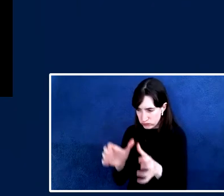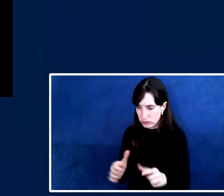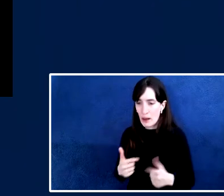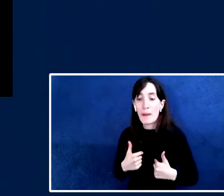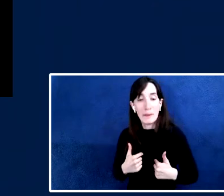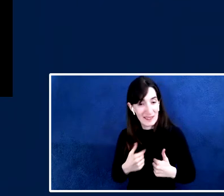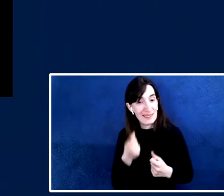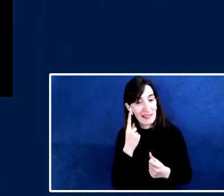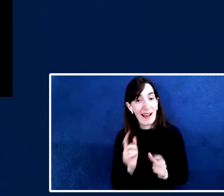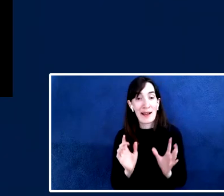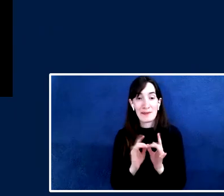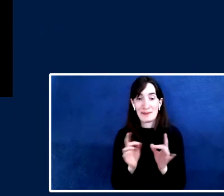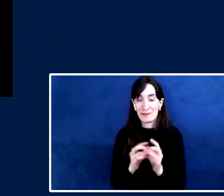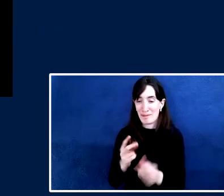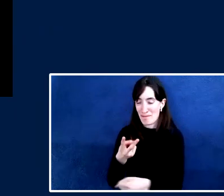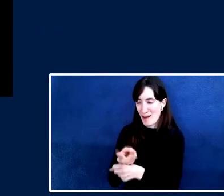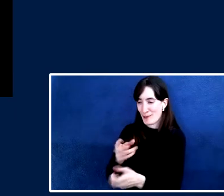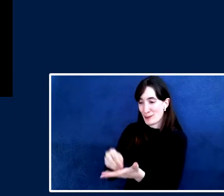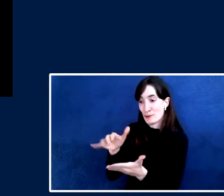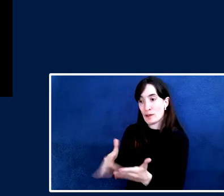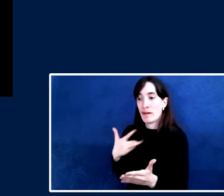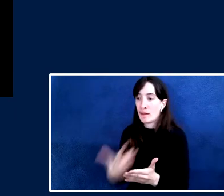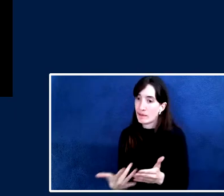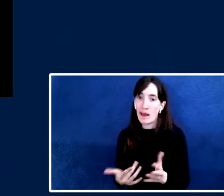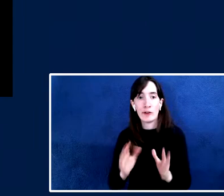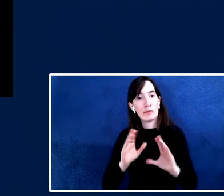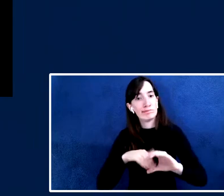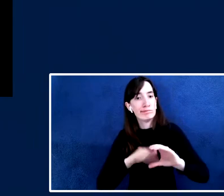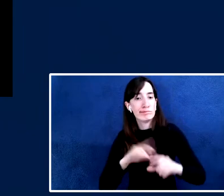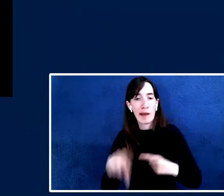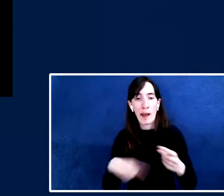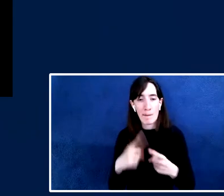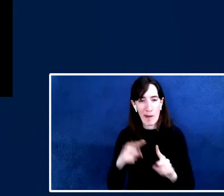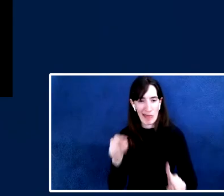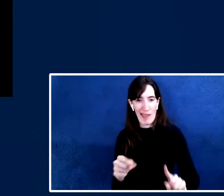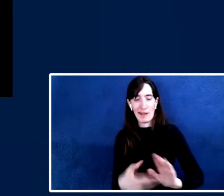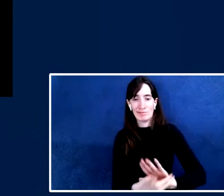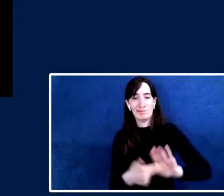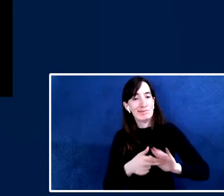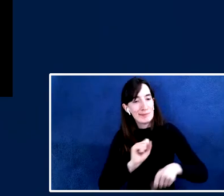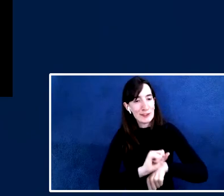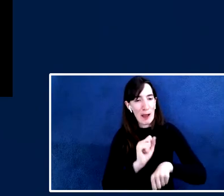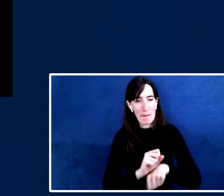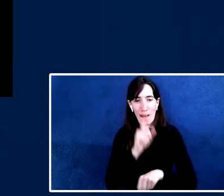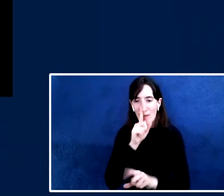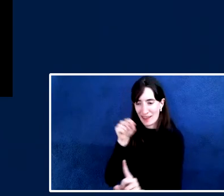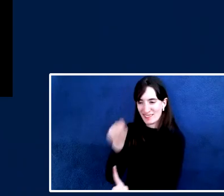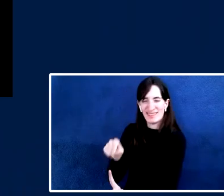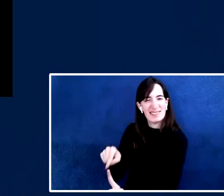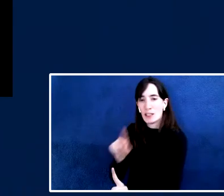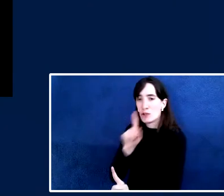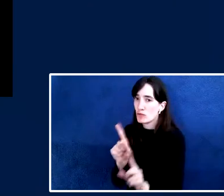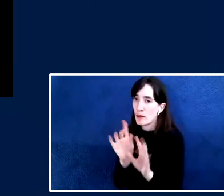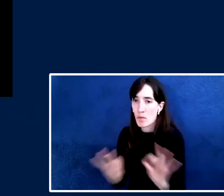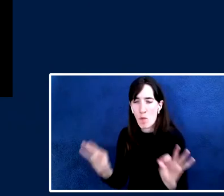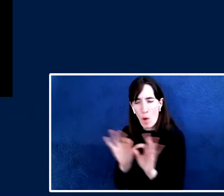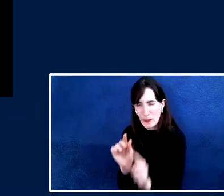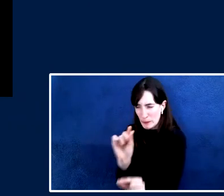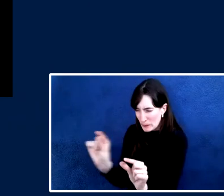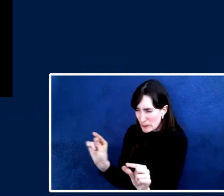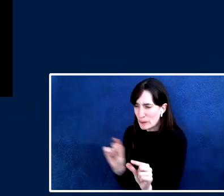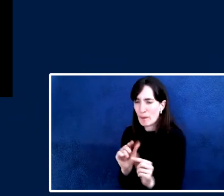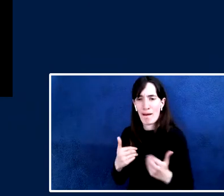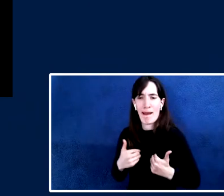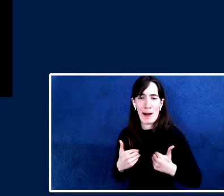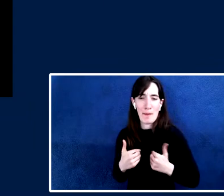into every single one of our classes together. And I just think they're really cool, and it's so important to learn about them. Shameless